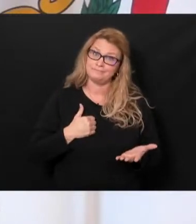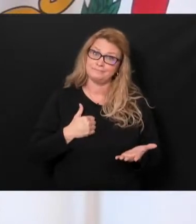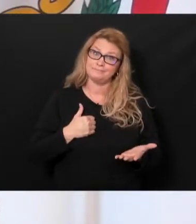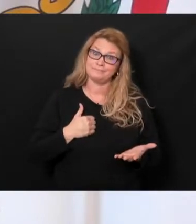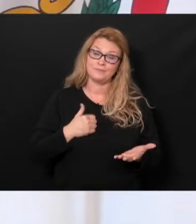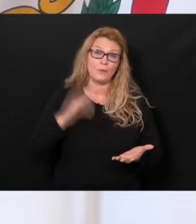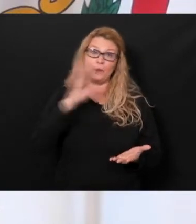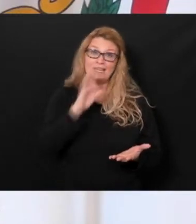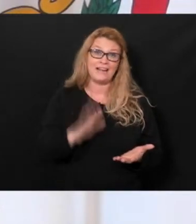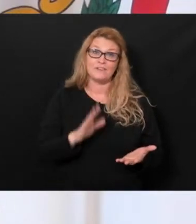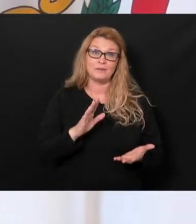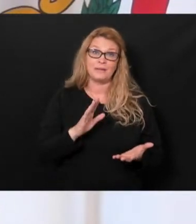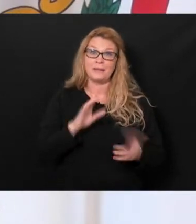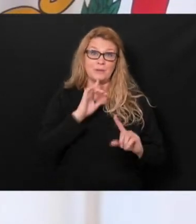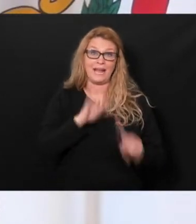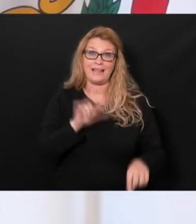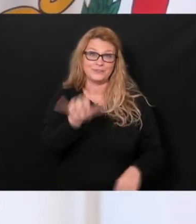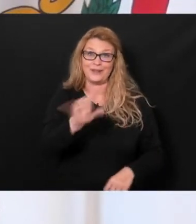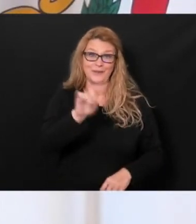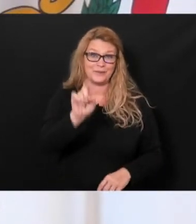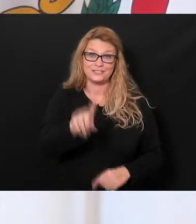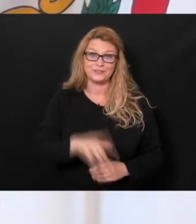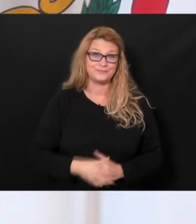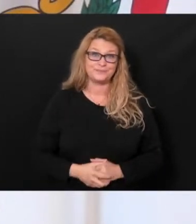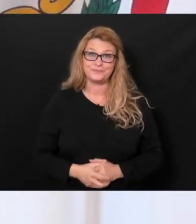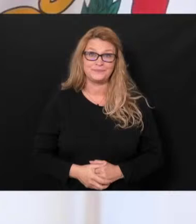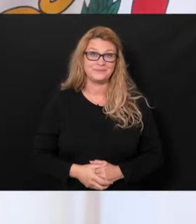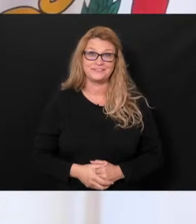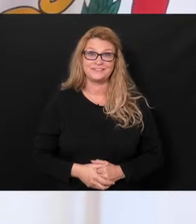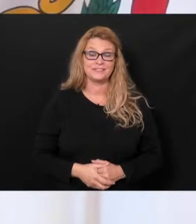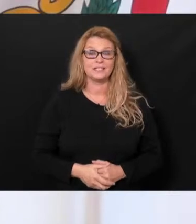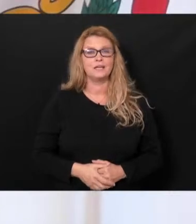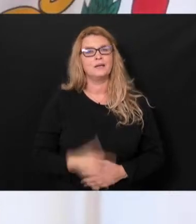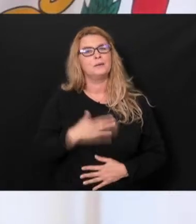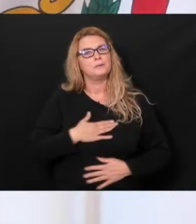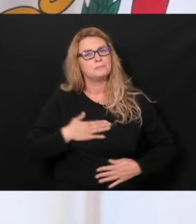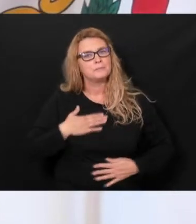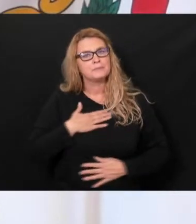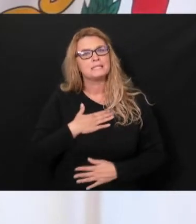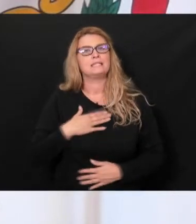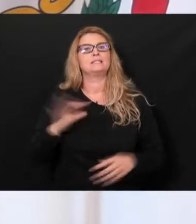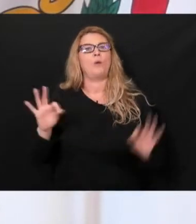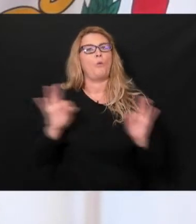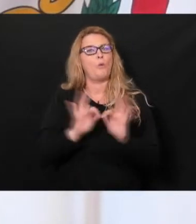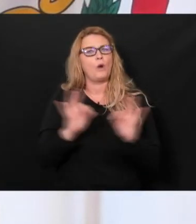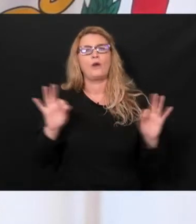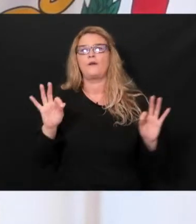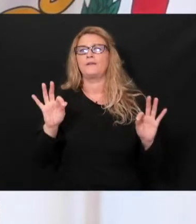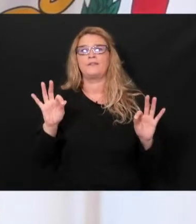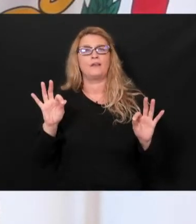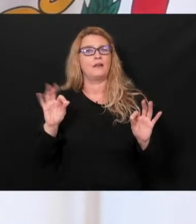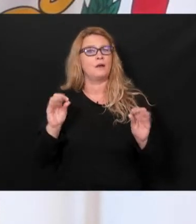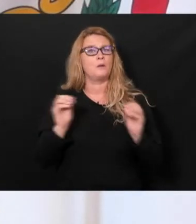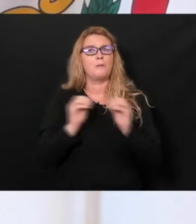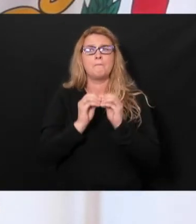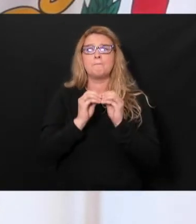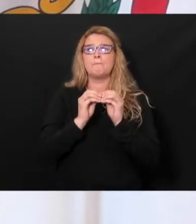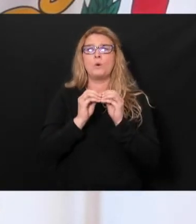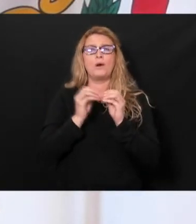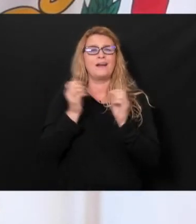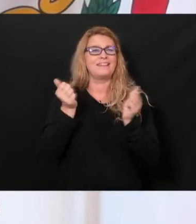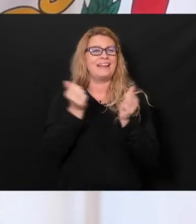We'll never be able to measure that, will we? But absolutely, it's worth more than is ever